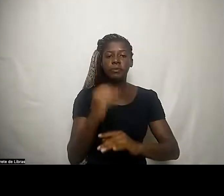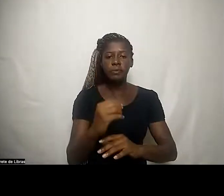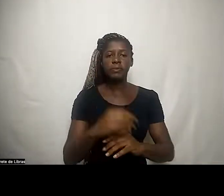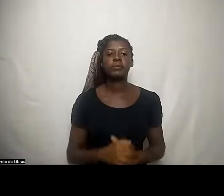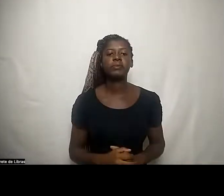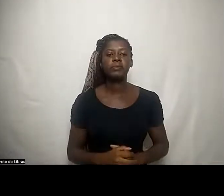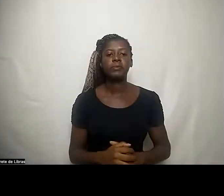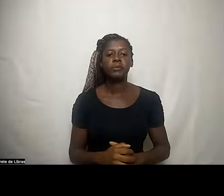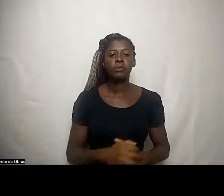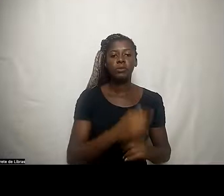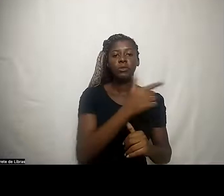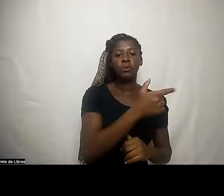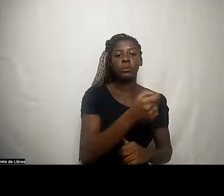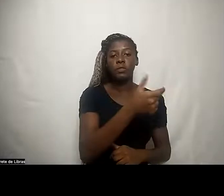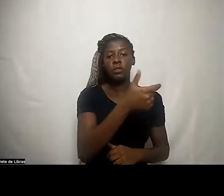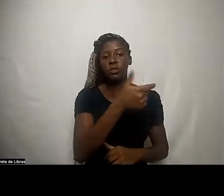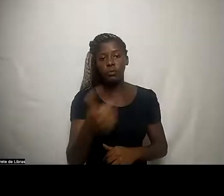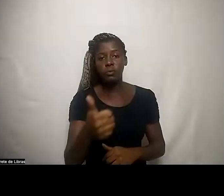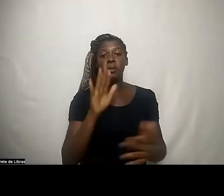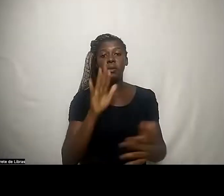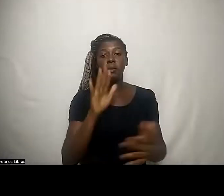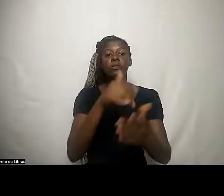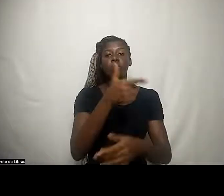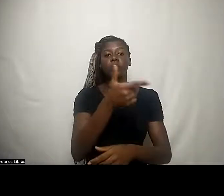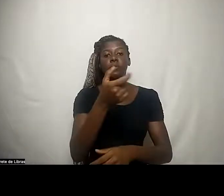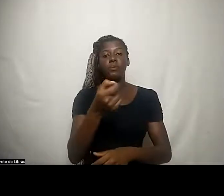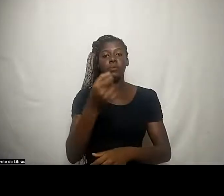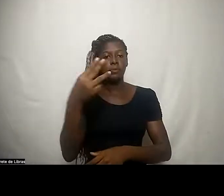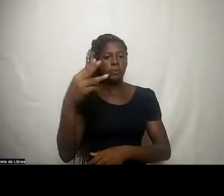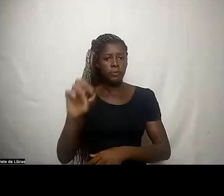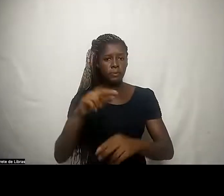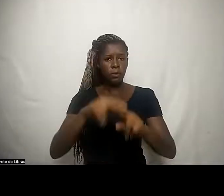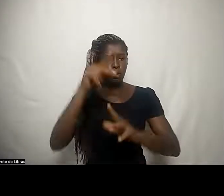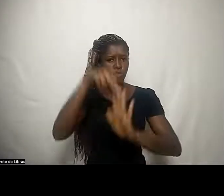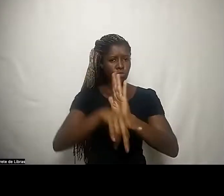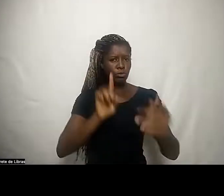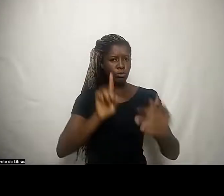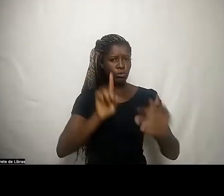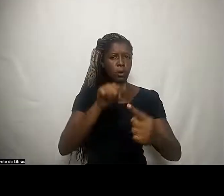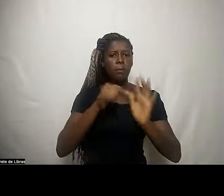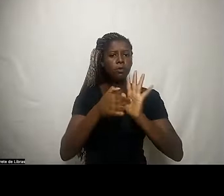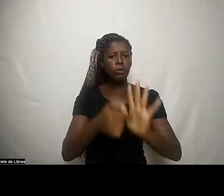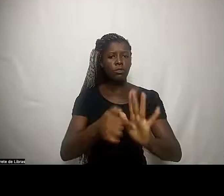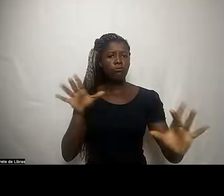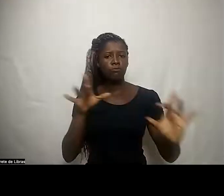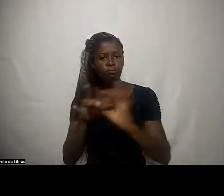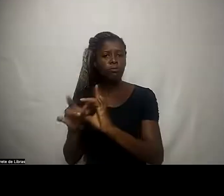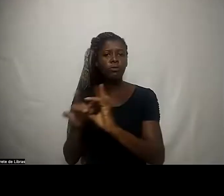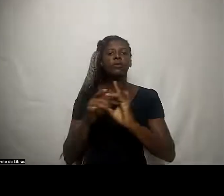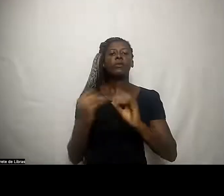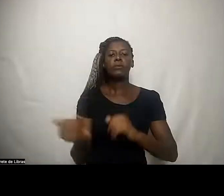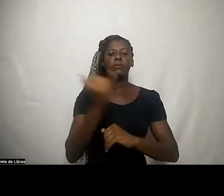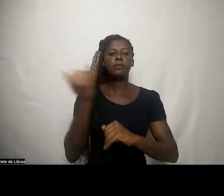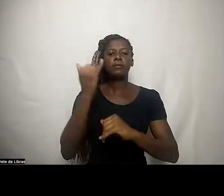2021-2030. The objective of this event is to present the extent, connectivity, and importance of the ocean and its species and